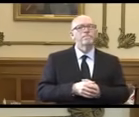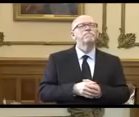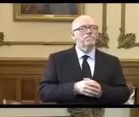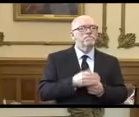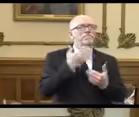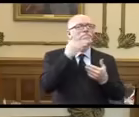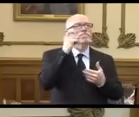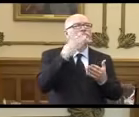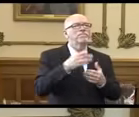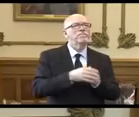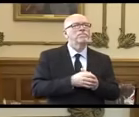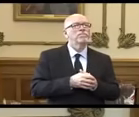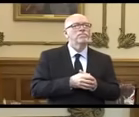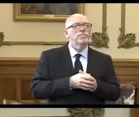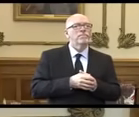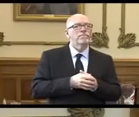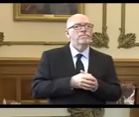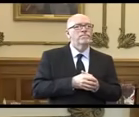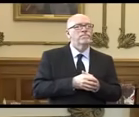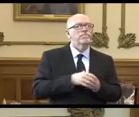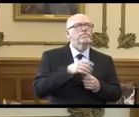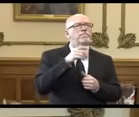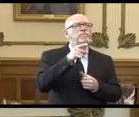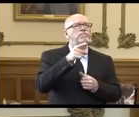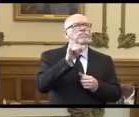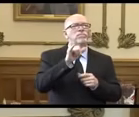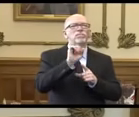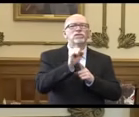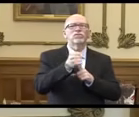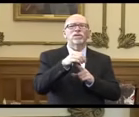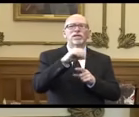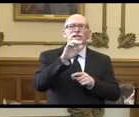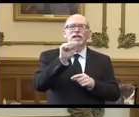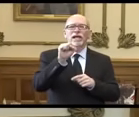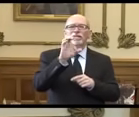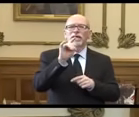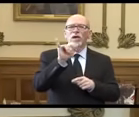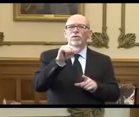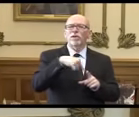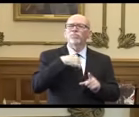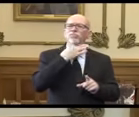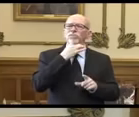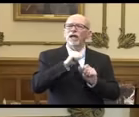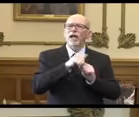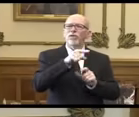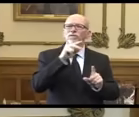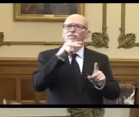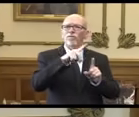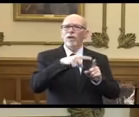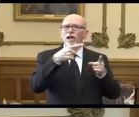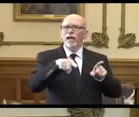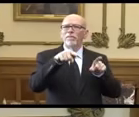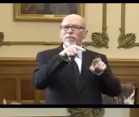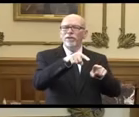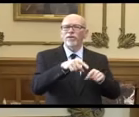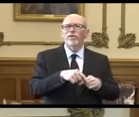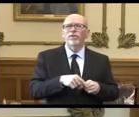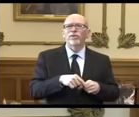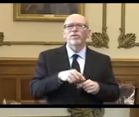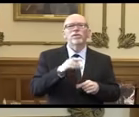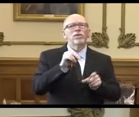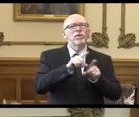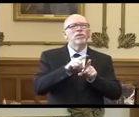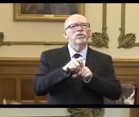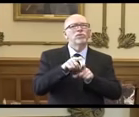Thank you, Governor. The situation in Cass County, I'm curious of how you're viewing what's going on there. And